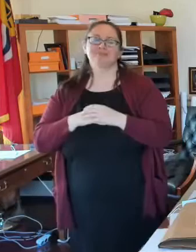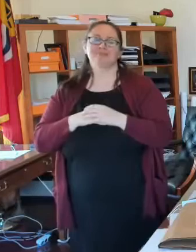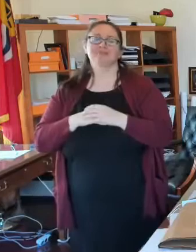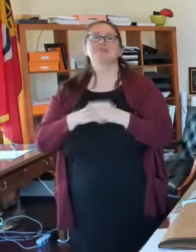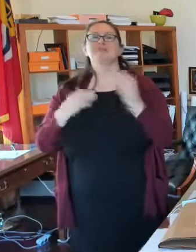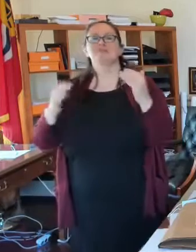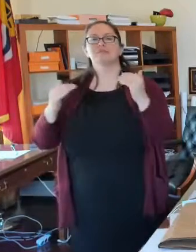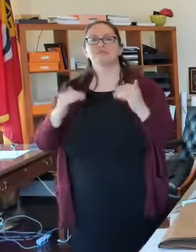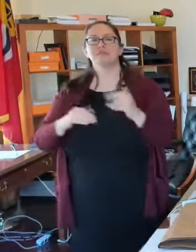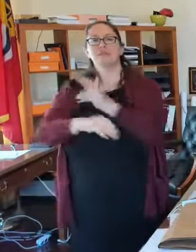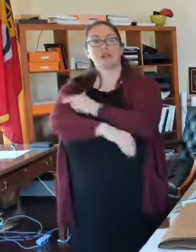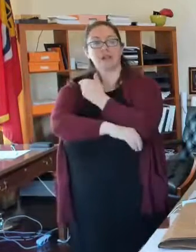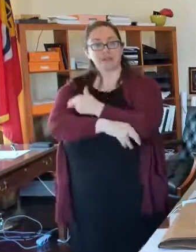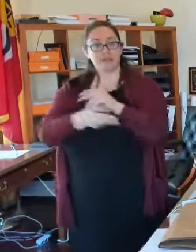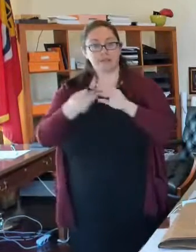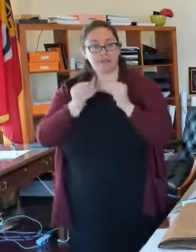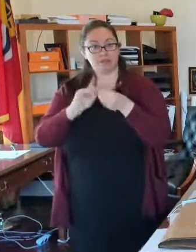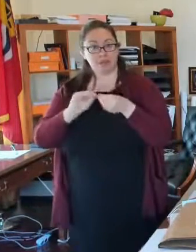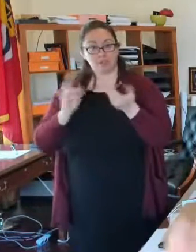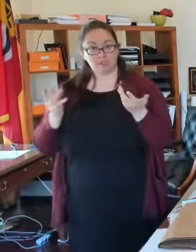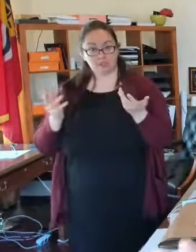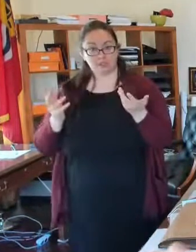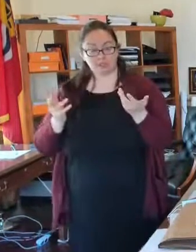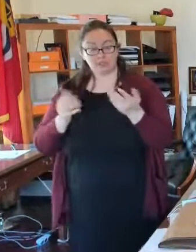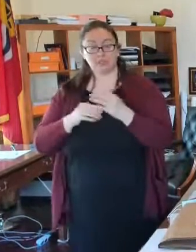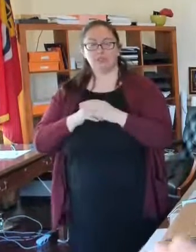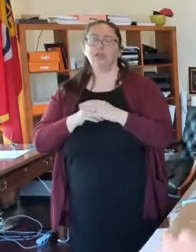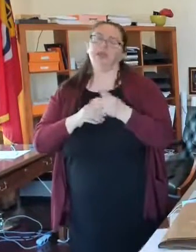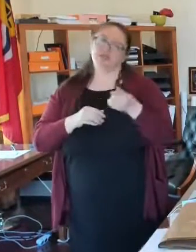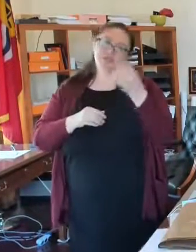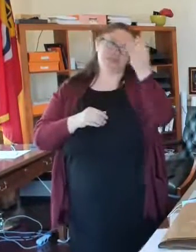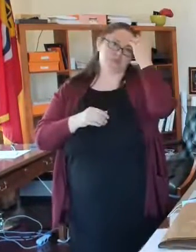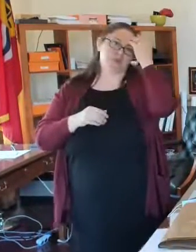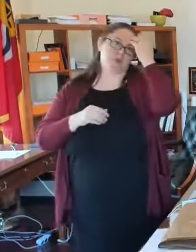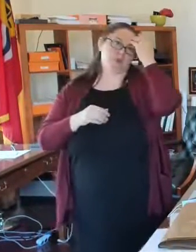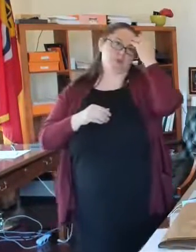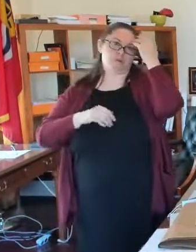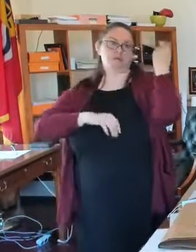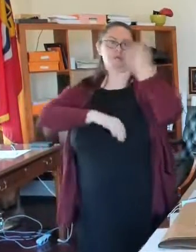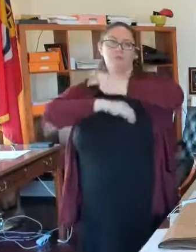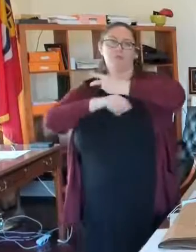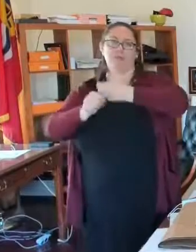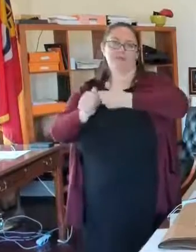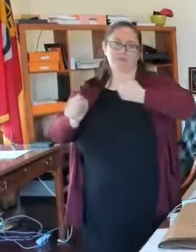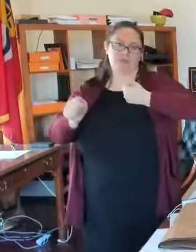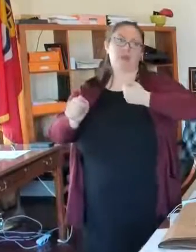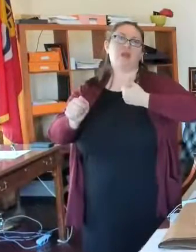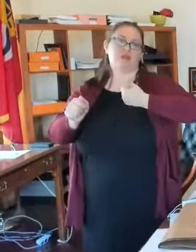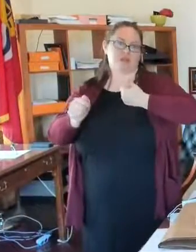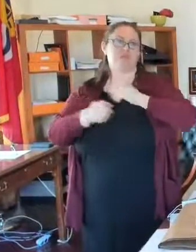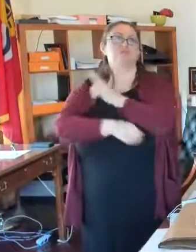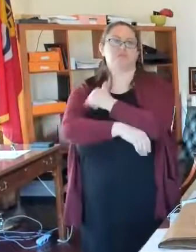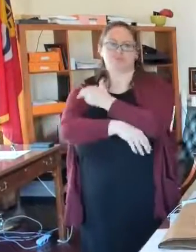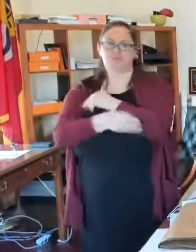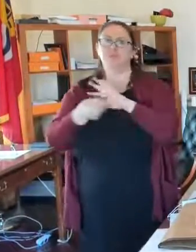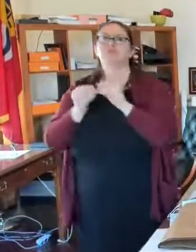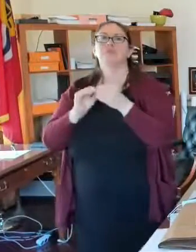about hospital numbers. You know that hospital numbers are lagged 2 days. And so these